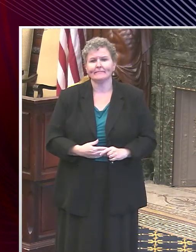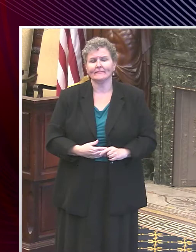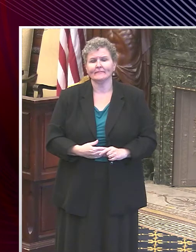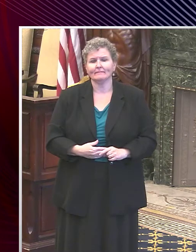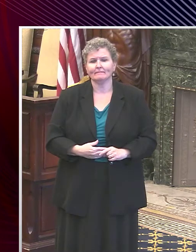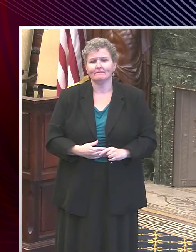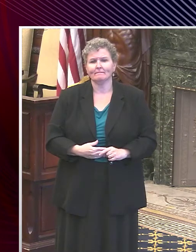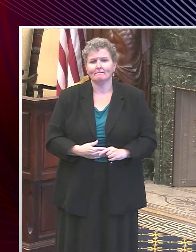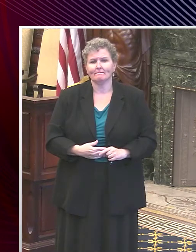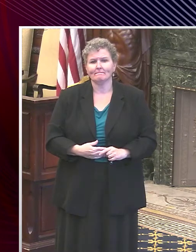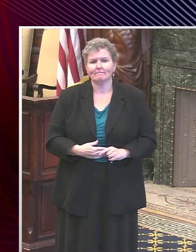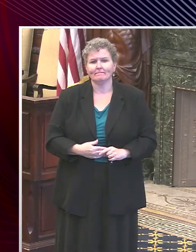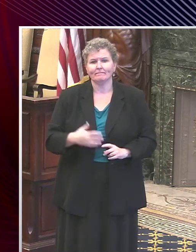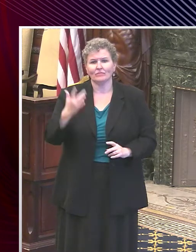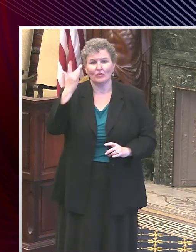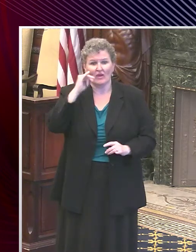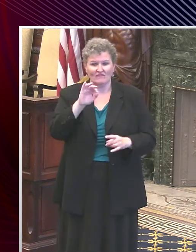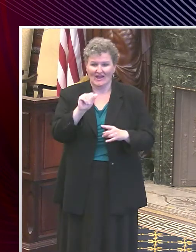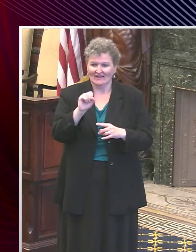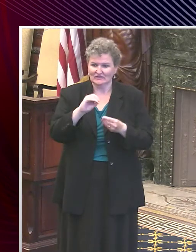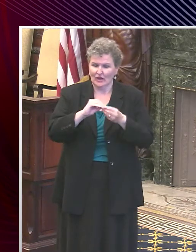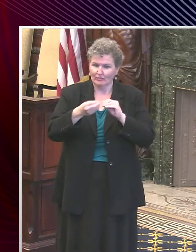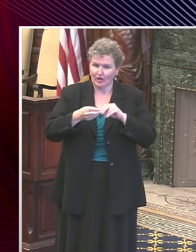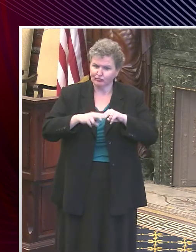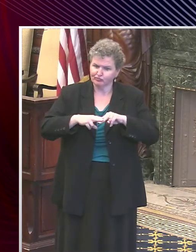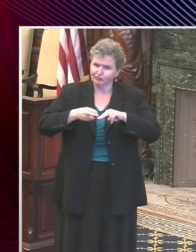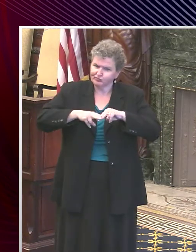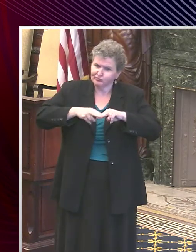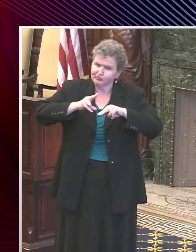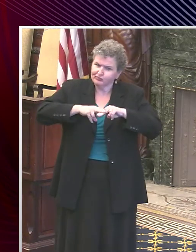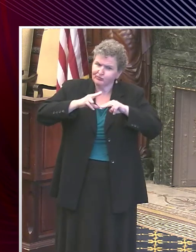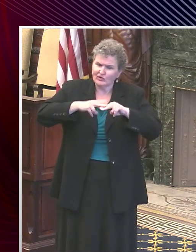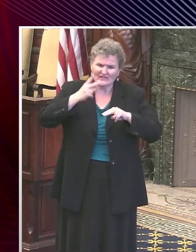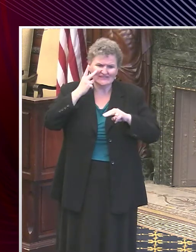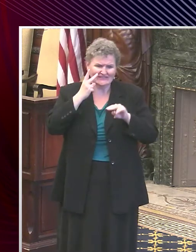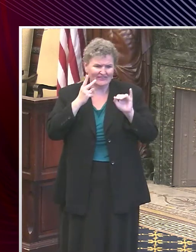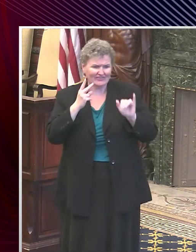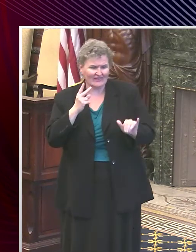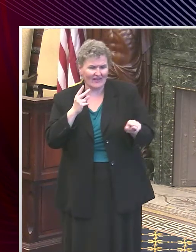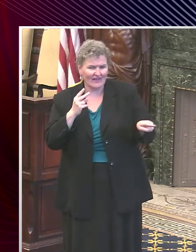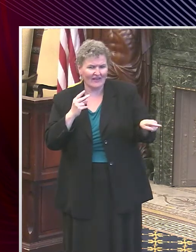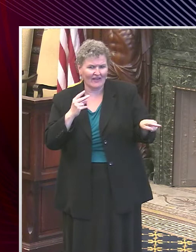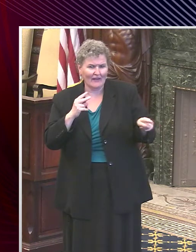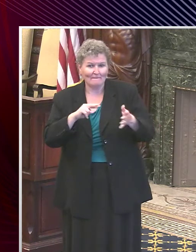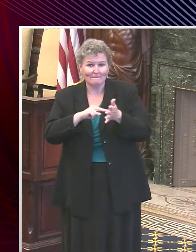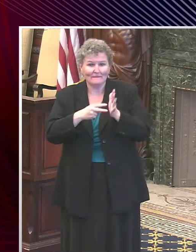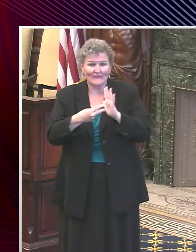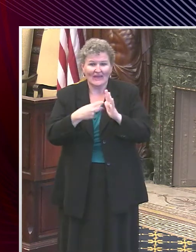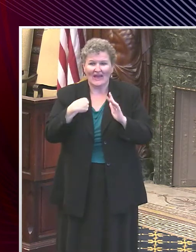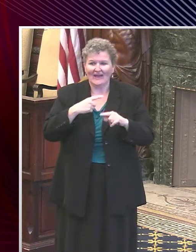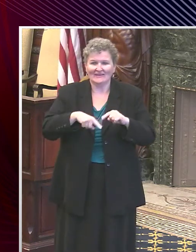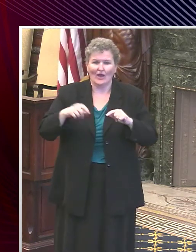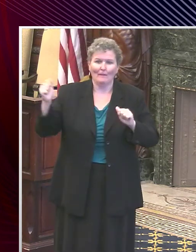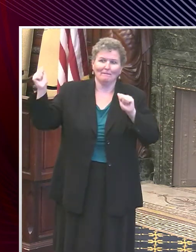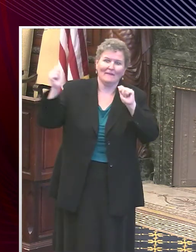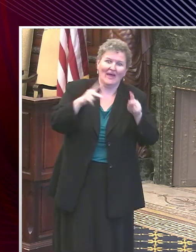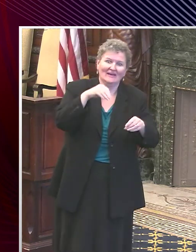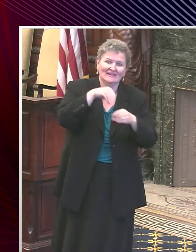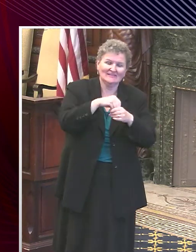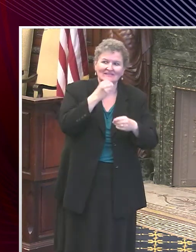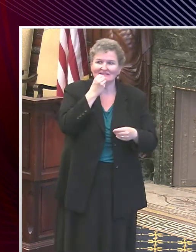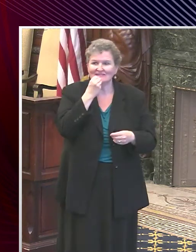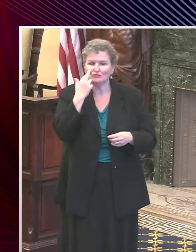in cases and you're seeing it so much that it's keeping us from going back to indoor dining on August